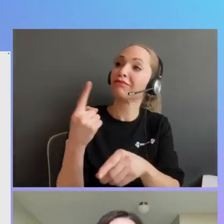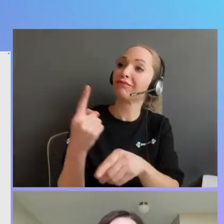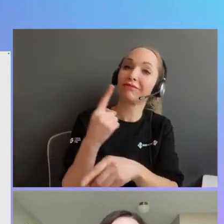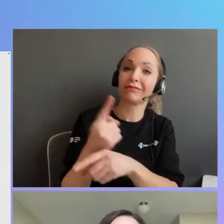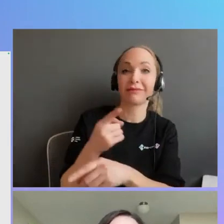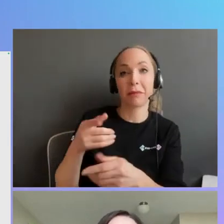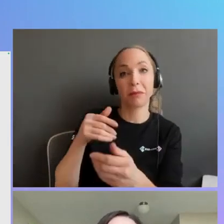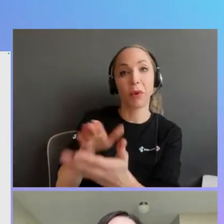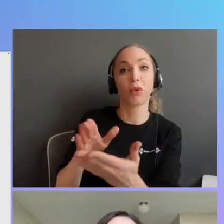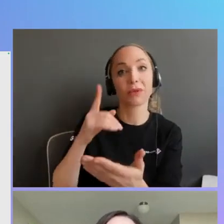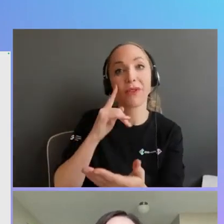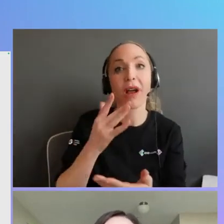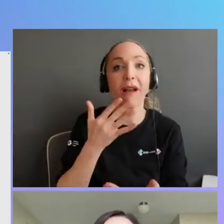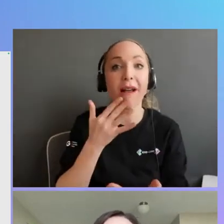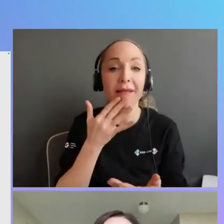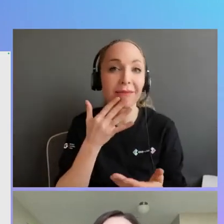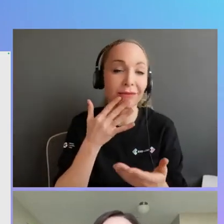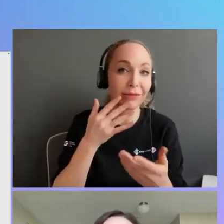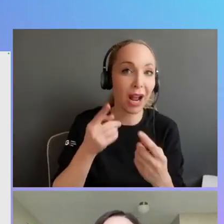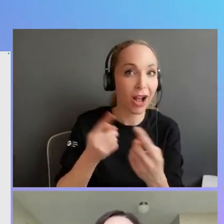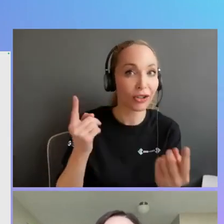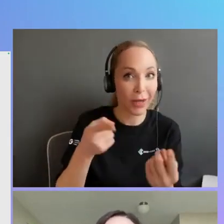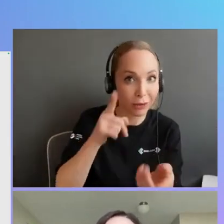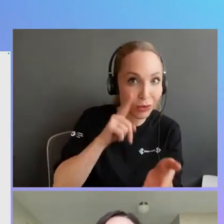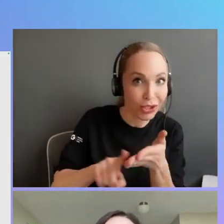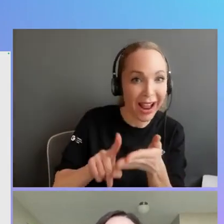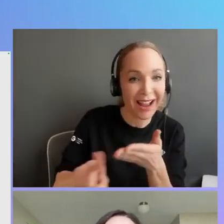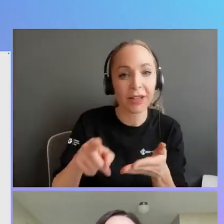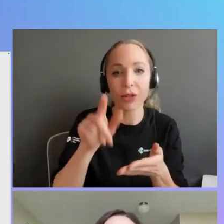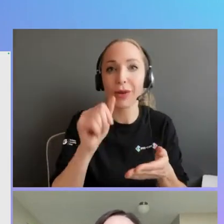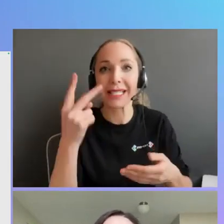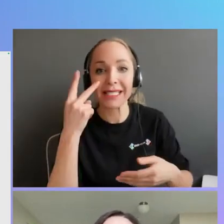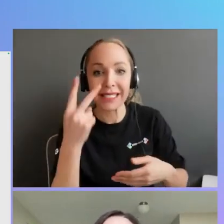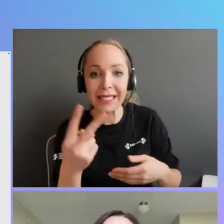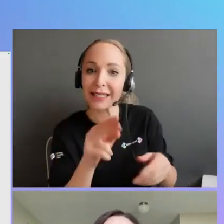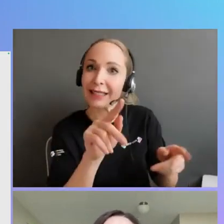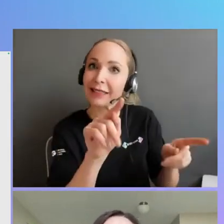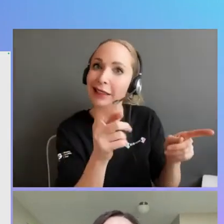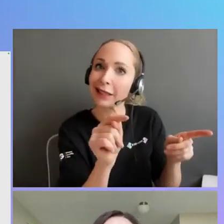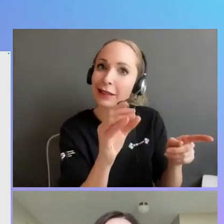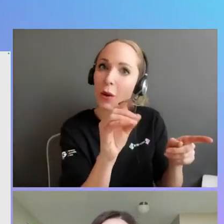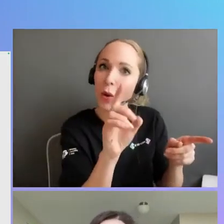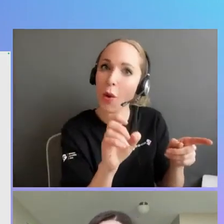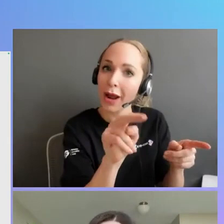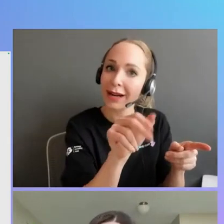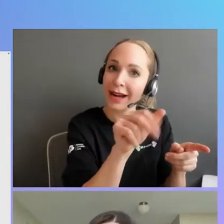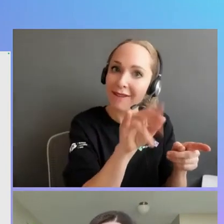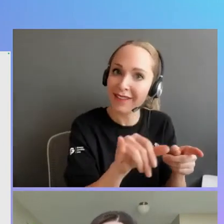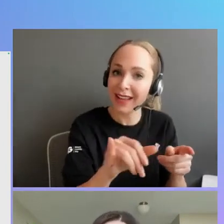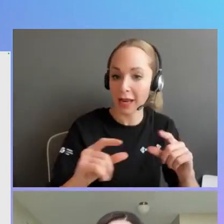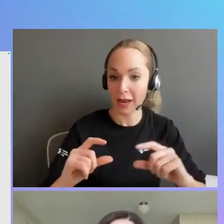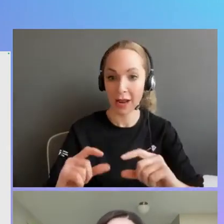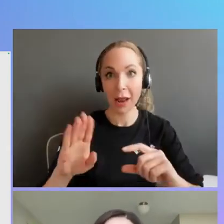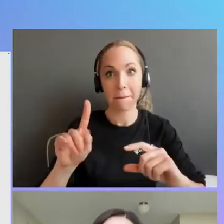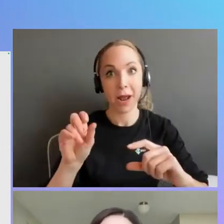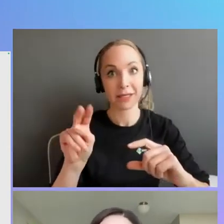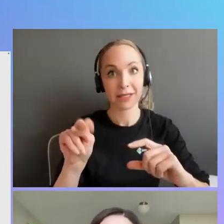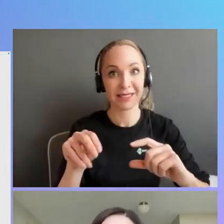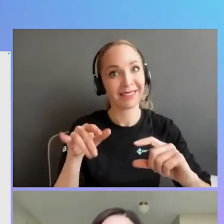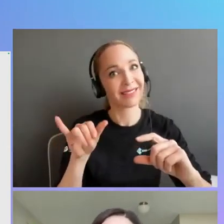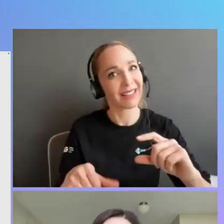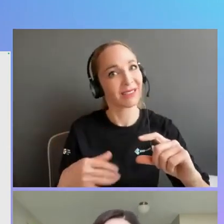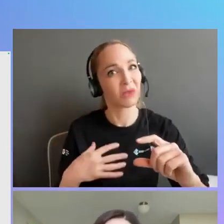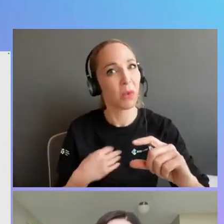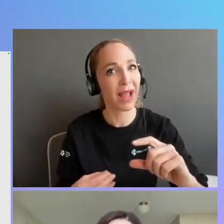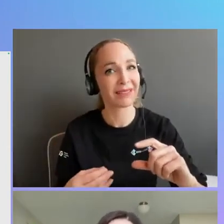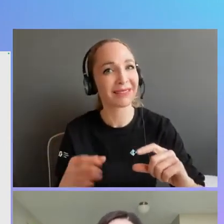in the source code, you might take the text color of navy and the button color of white, but you don't really have a good way to know what to do with that 60%